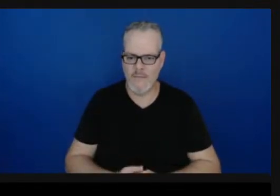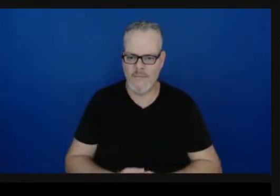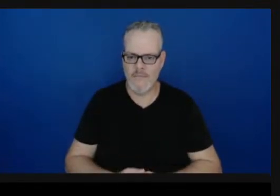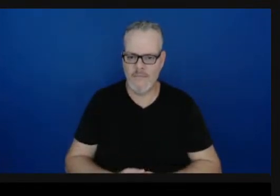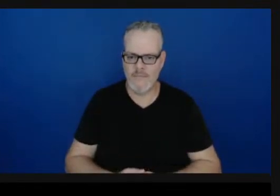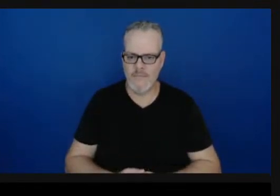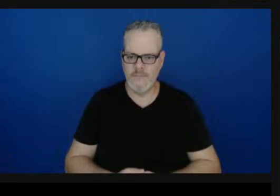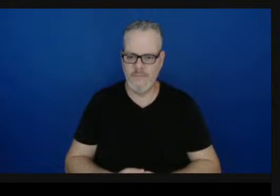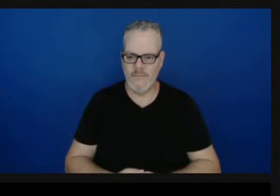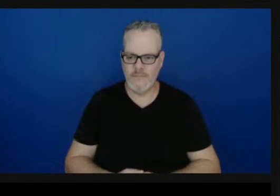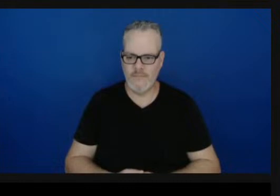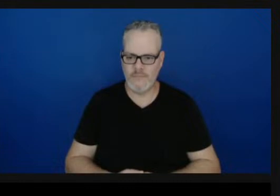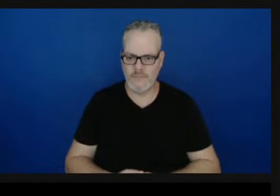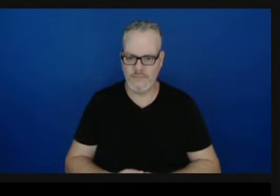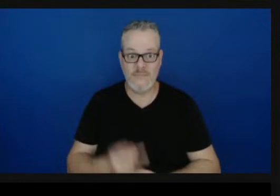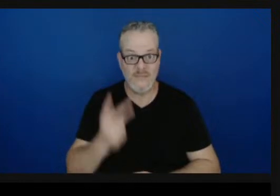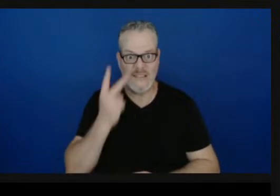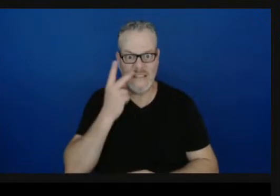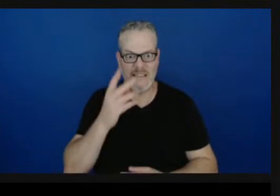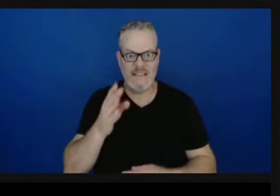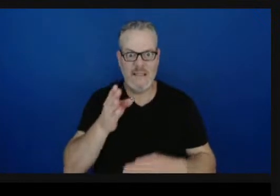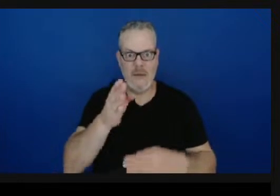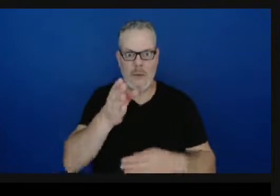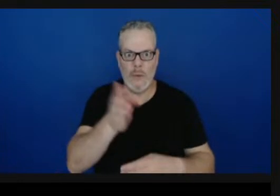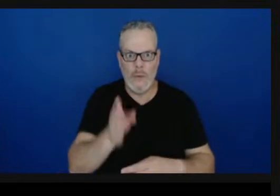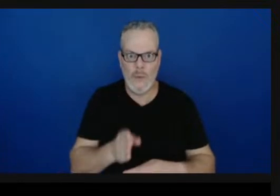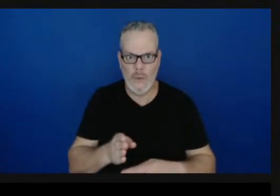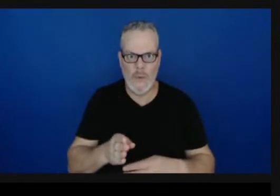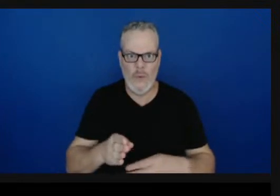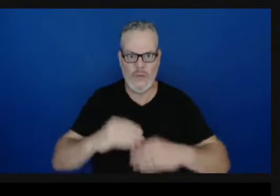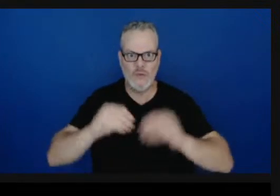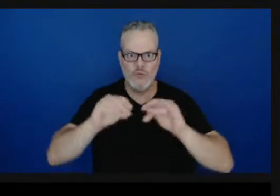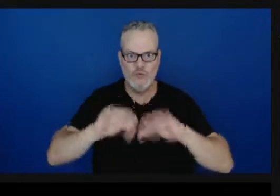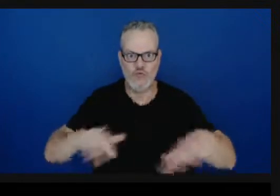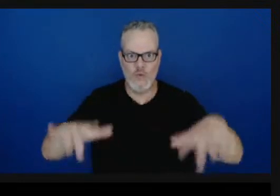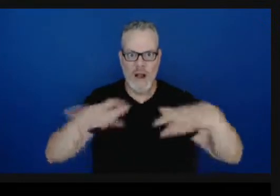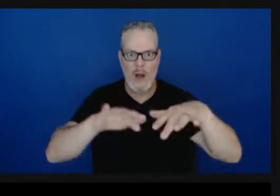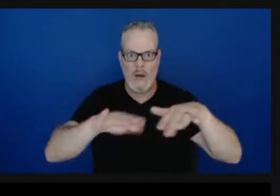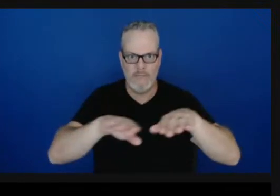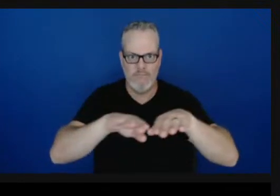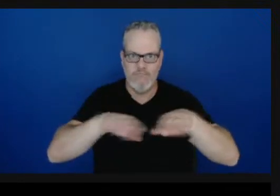Noting the growth of other ground cracks in the area, as you can see here.